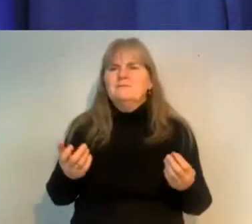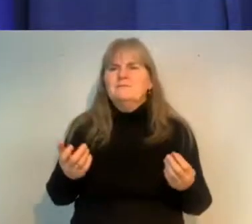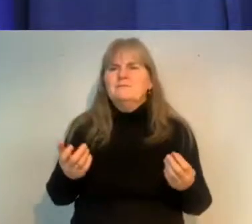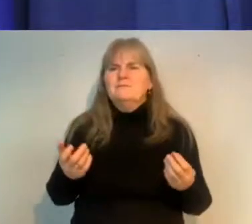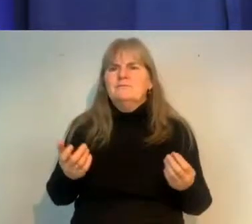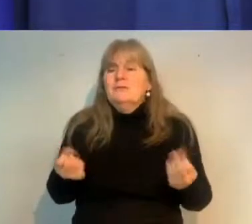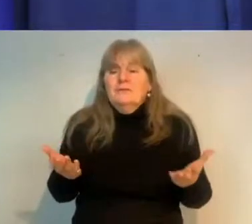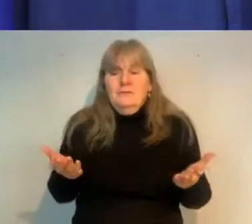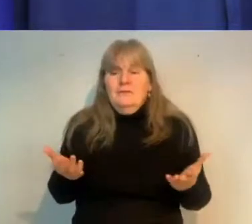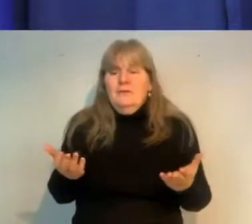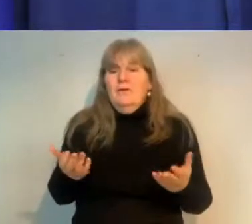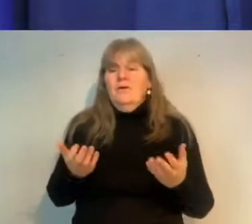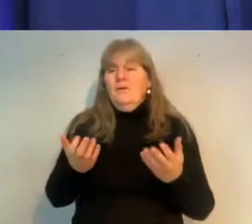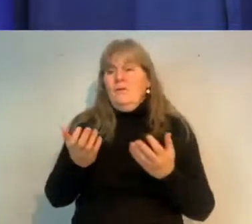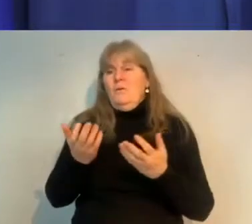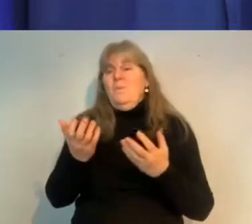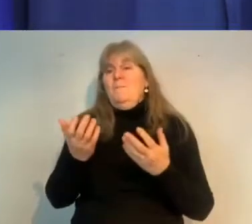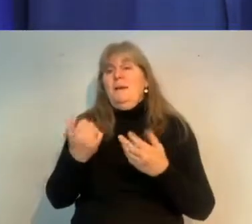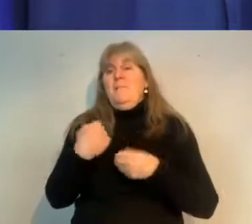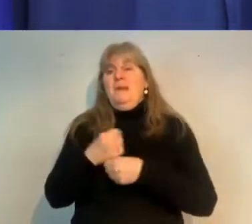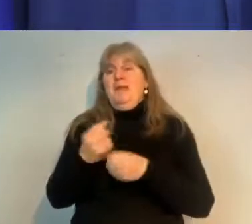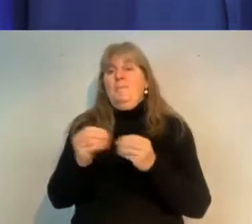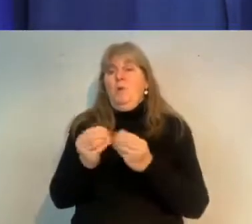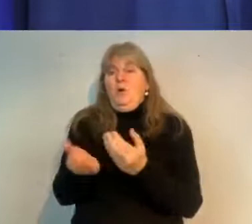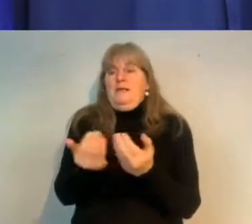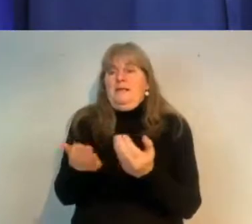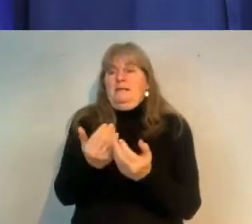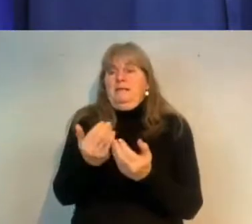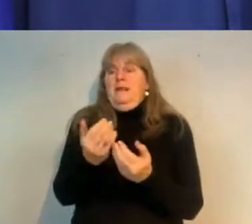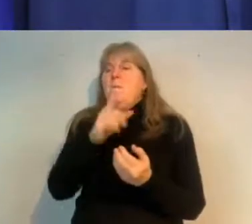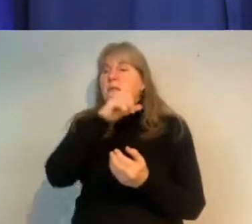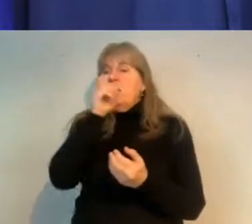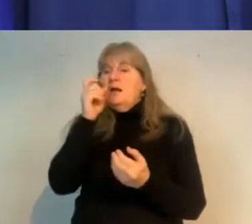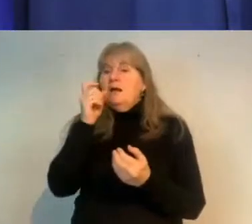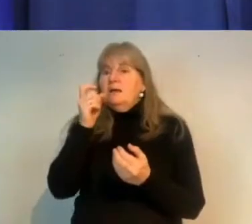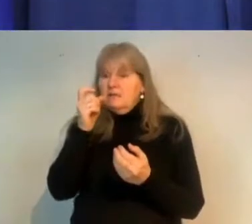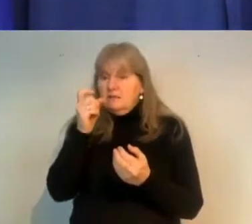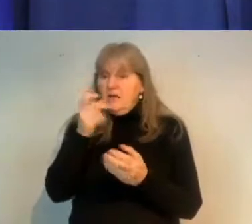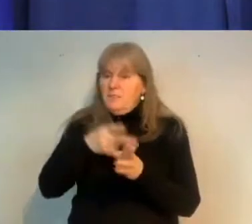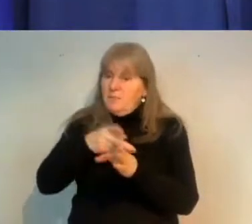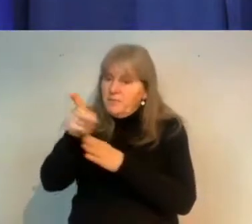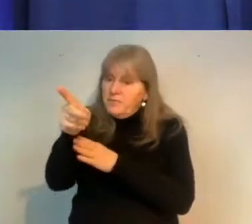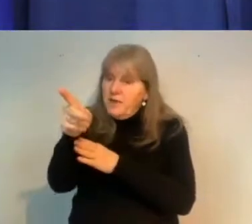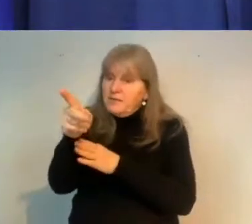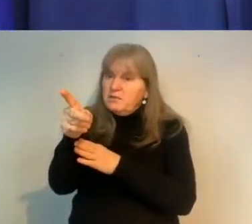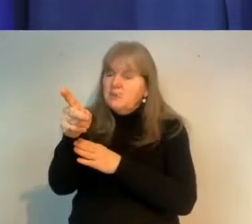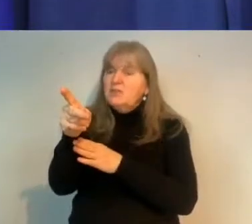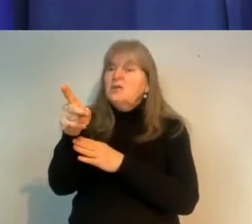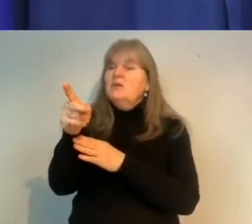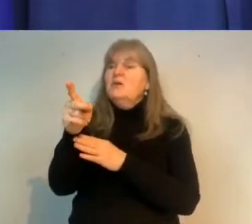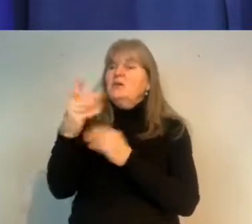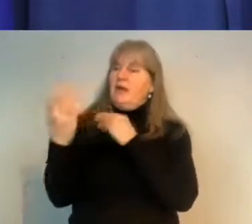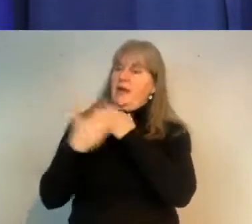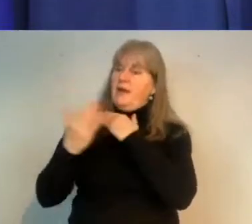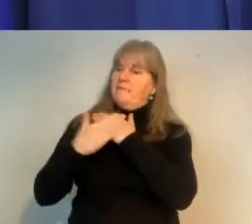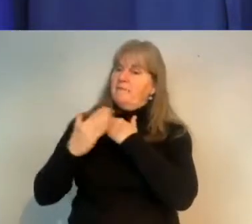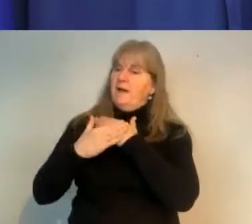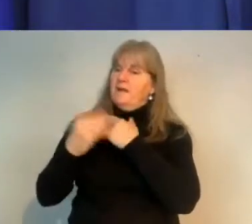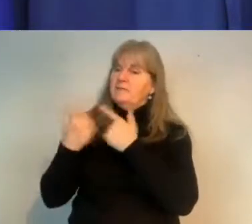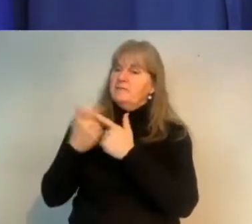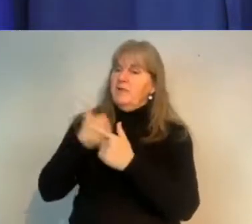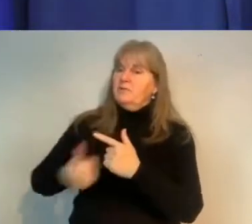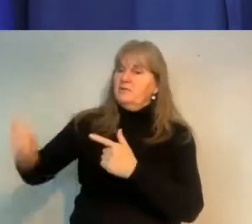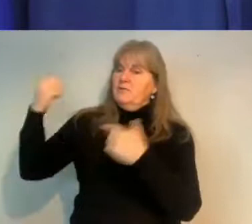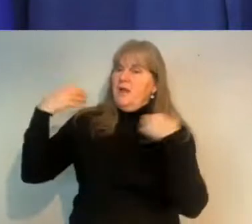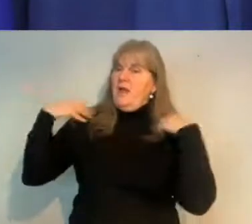easier because of the profound professional advice that we get from Yukon